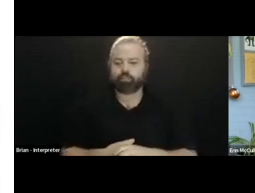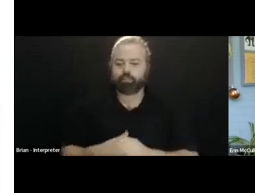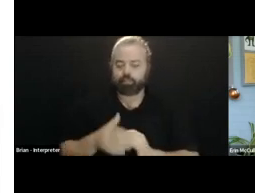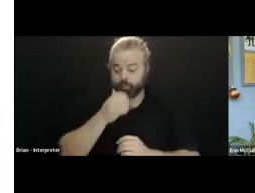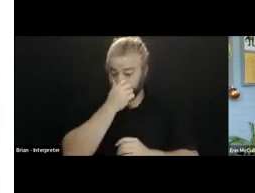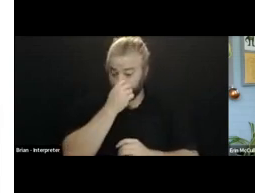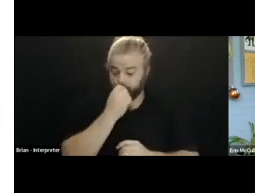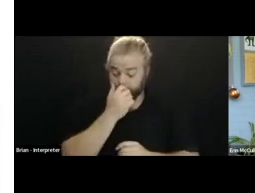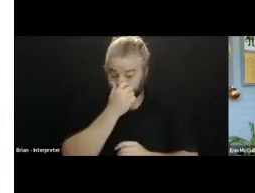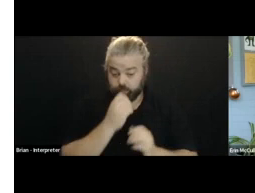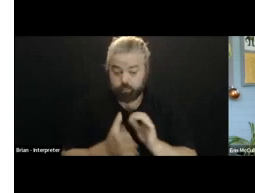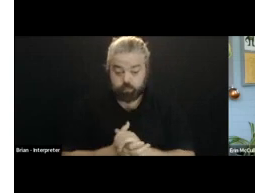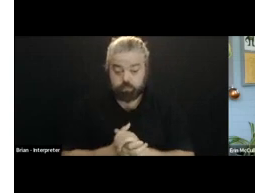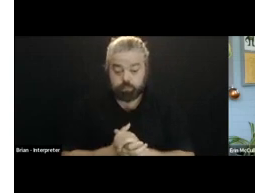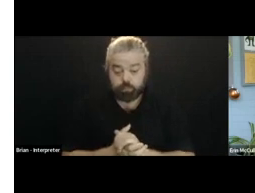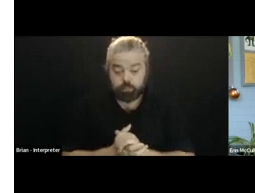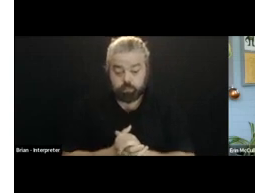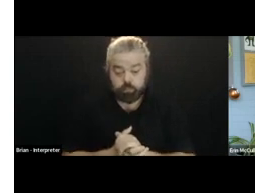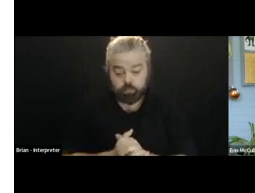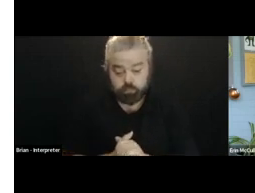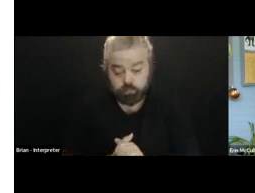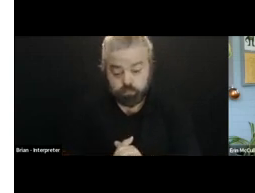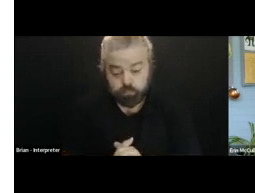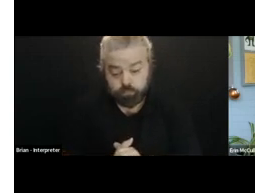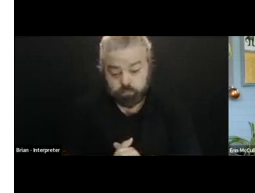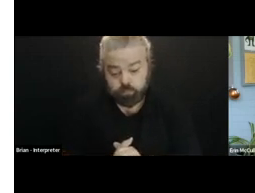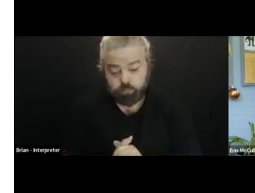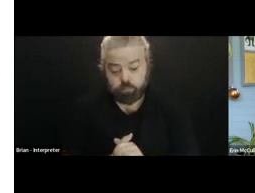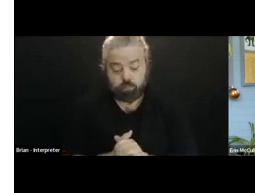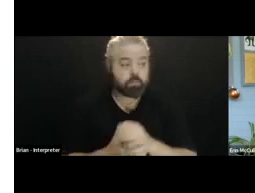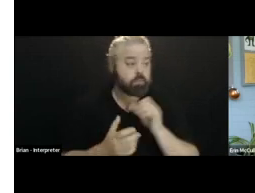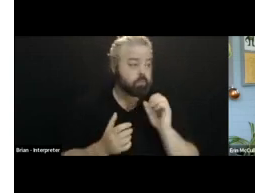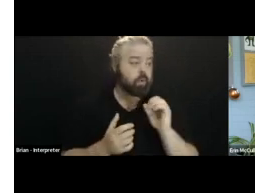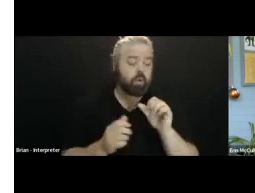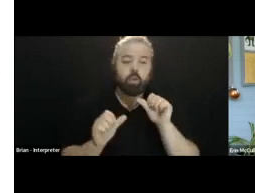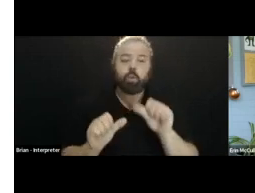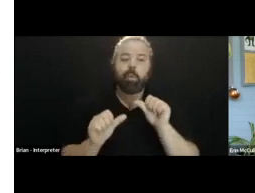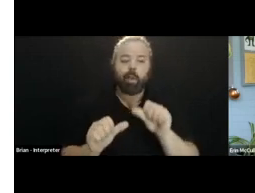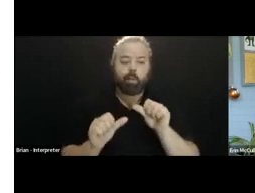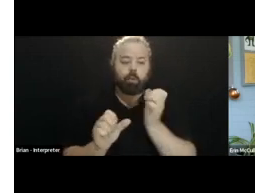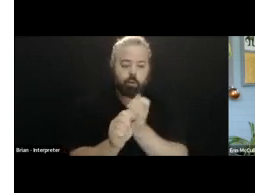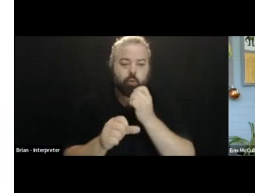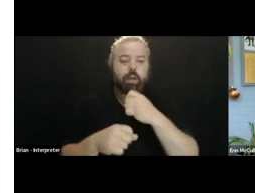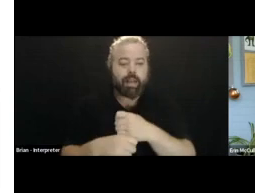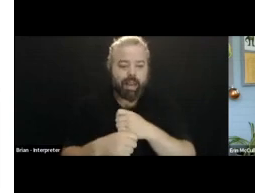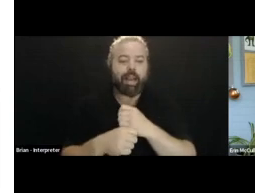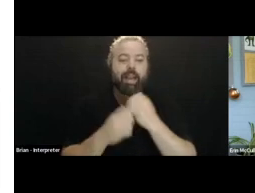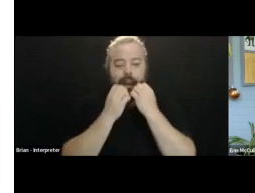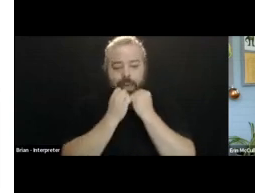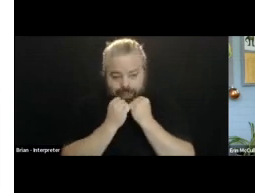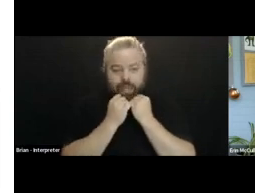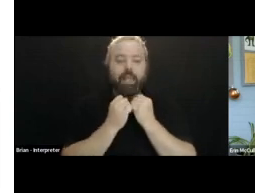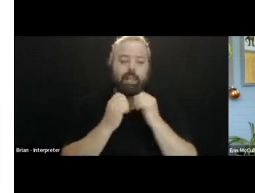So in order to create a meaningful link, and this shows a Mac version in Microsoft